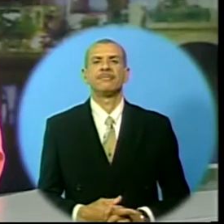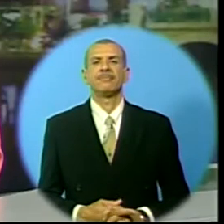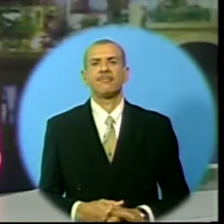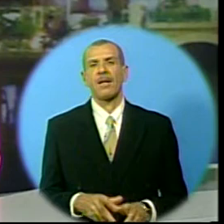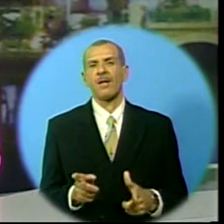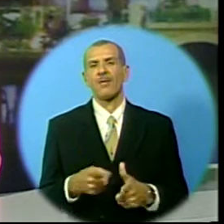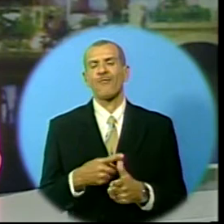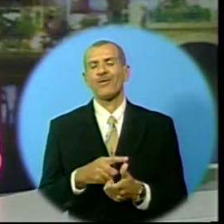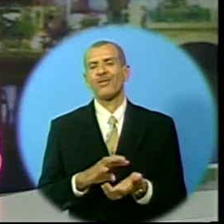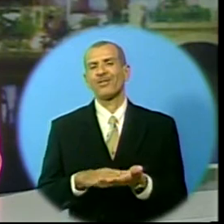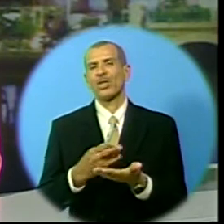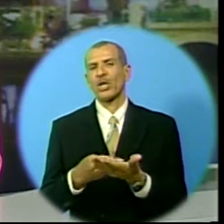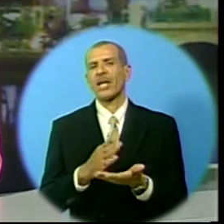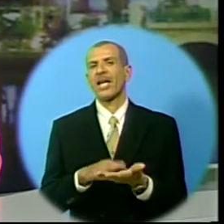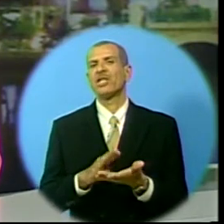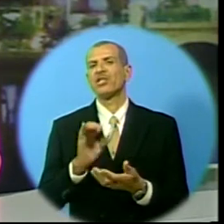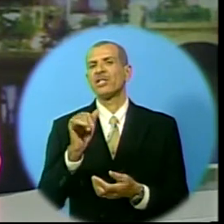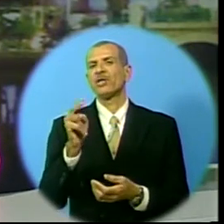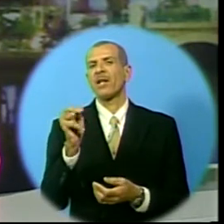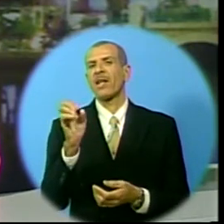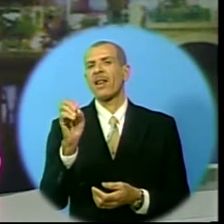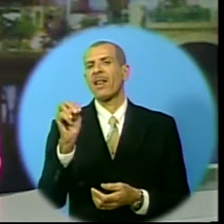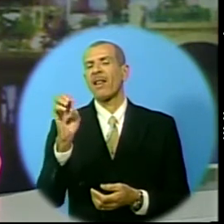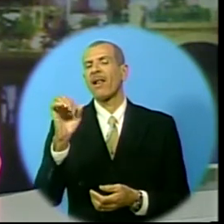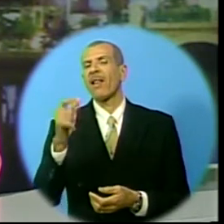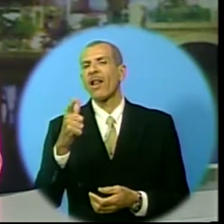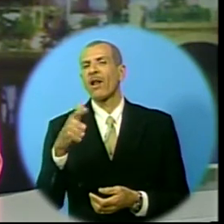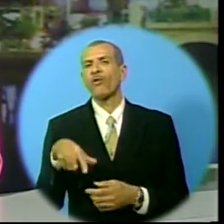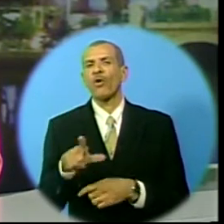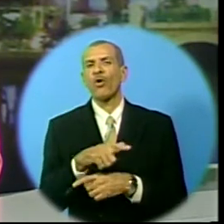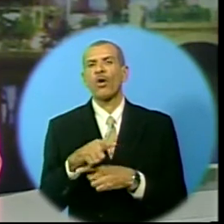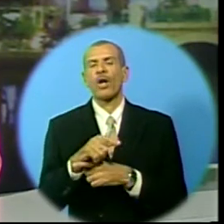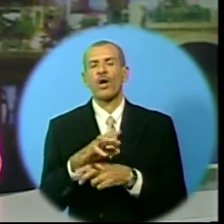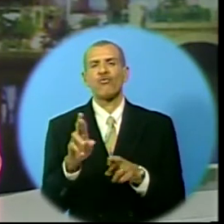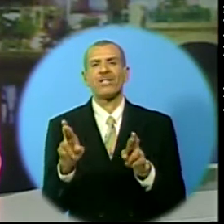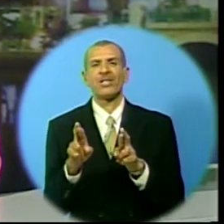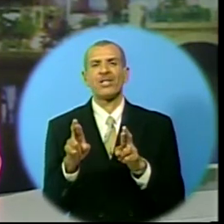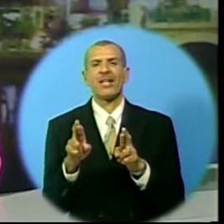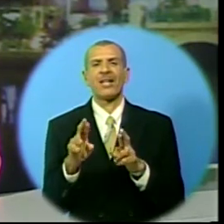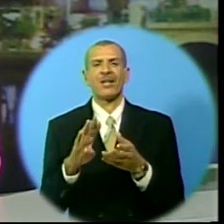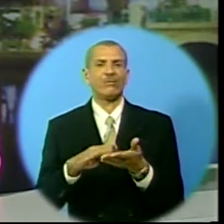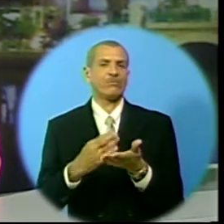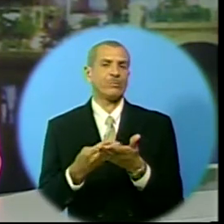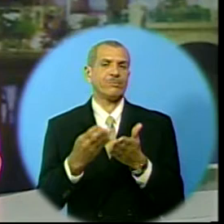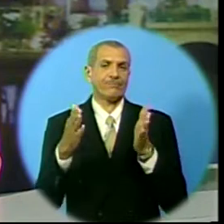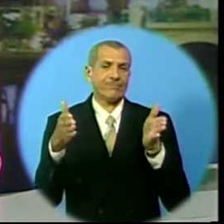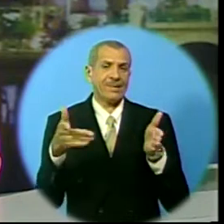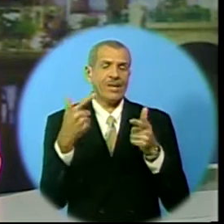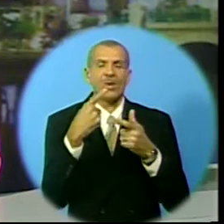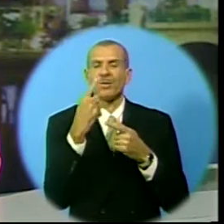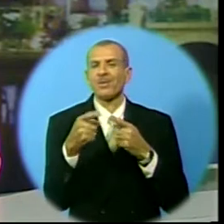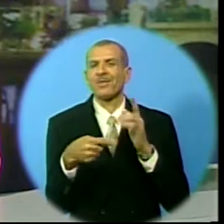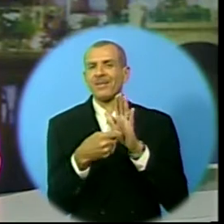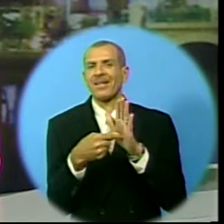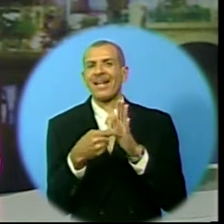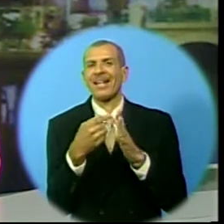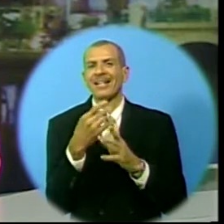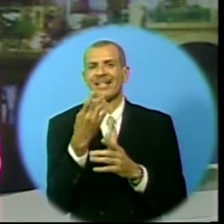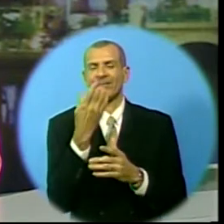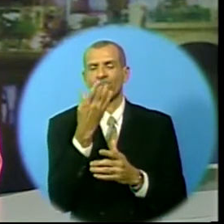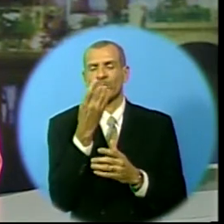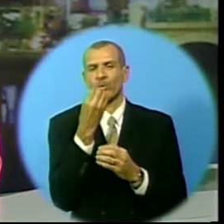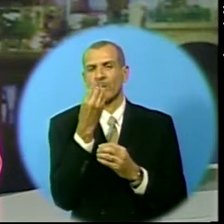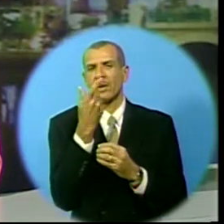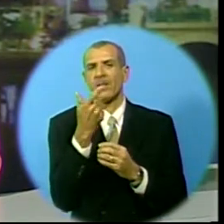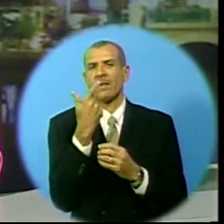The first cooking channel featuring local and regional chefs serving up a non-stop diet of delightful dishes and drink